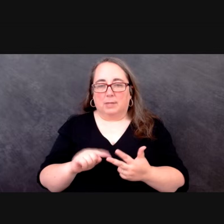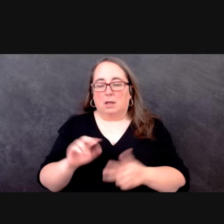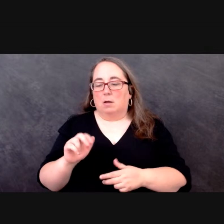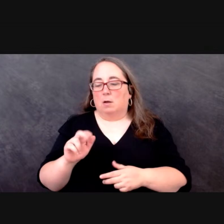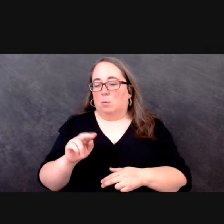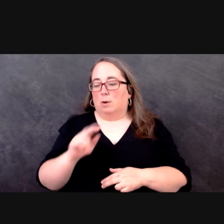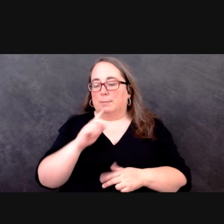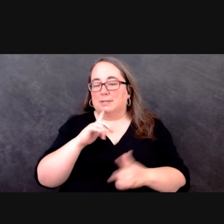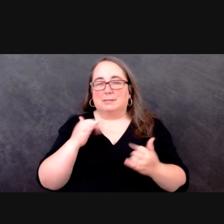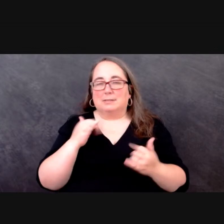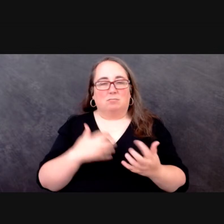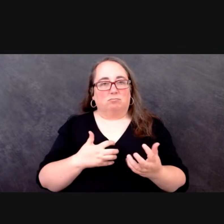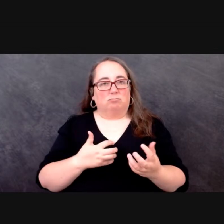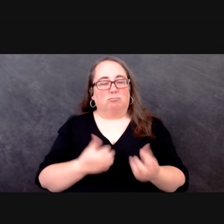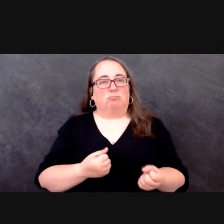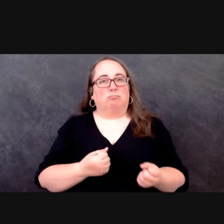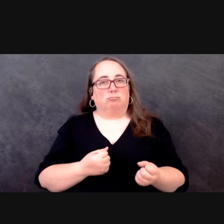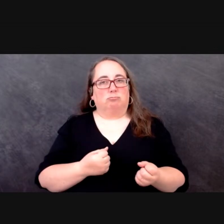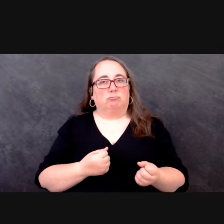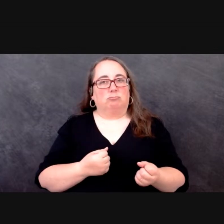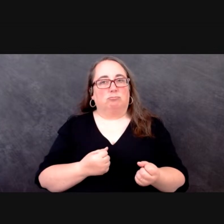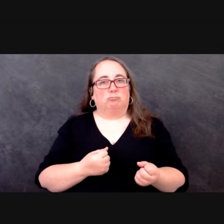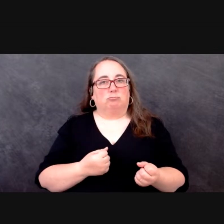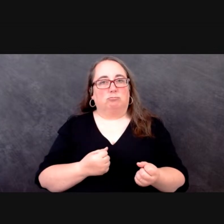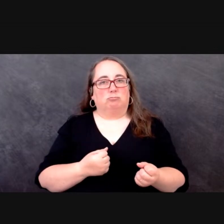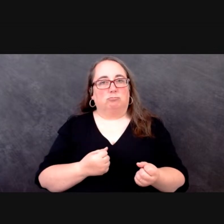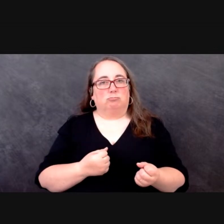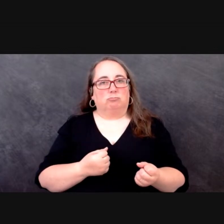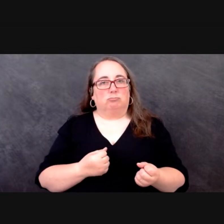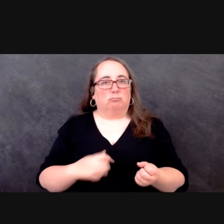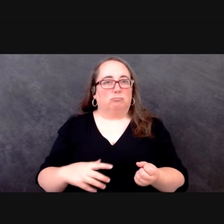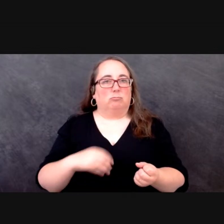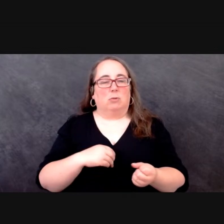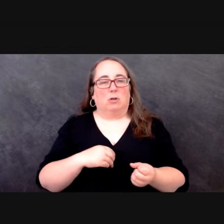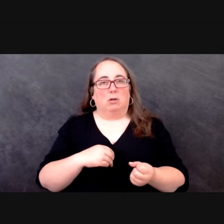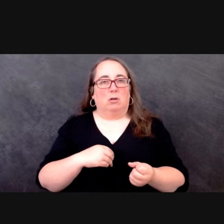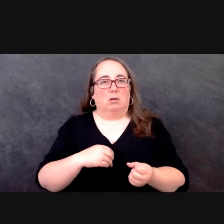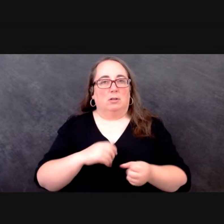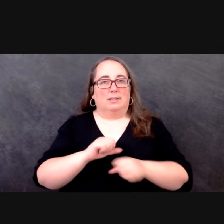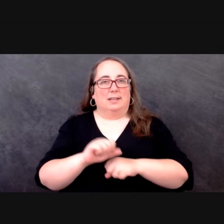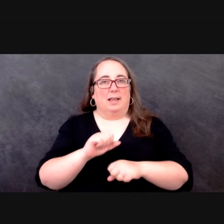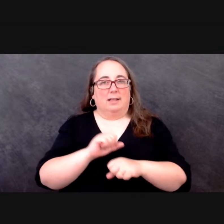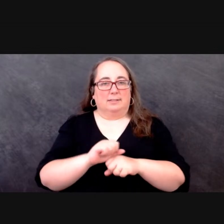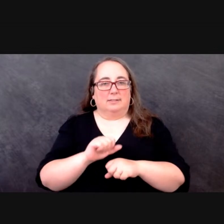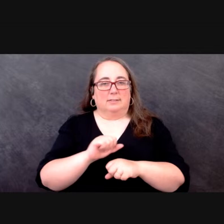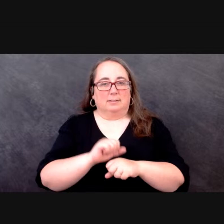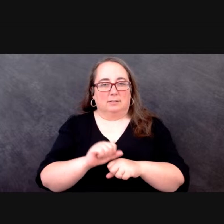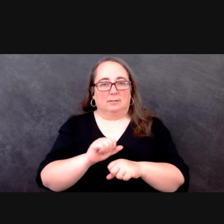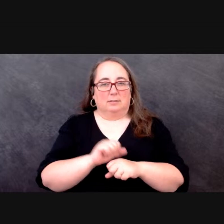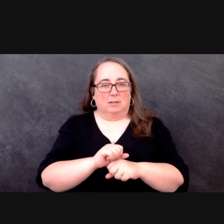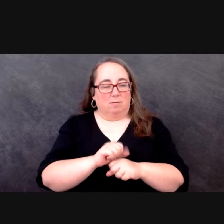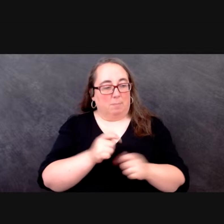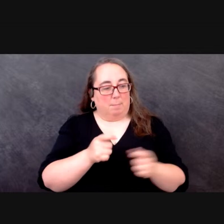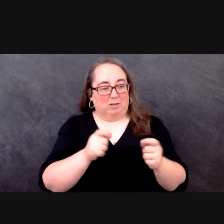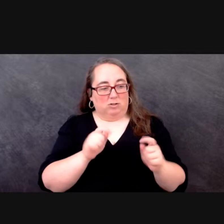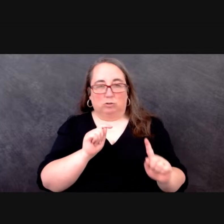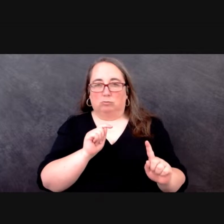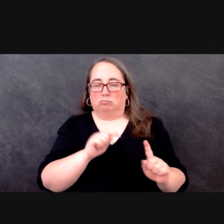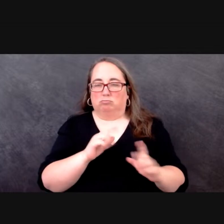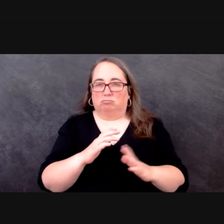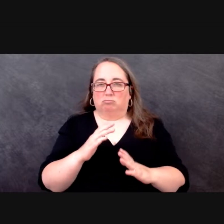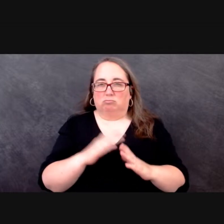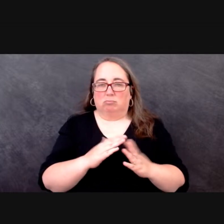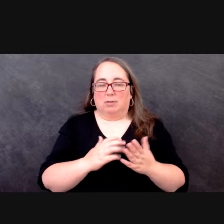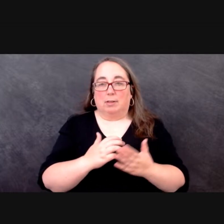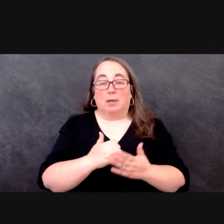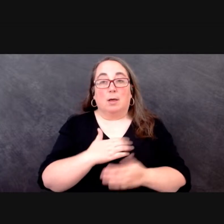now confidently taking on the task of managing and interpreting the unmatched State House collection. Please